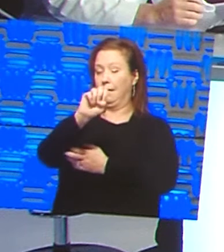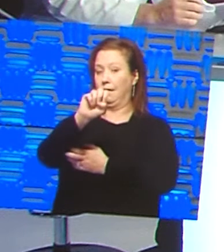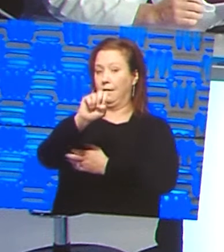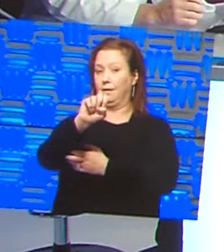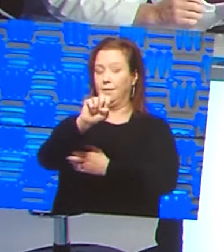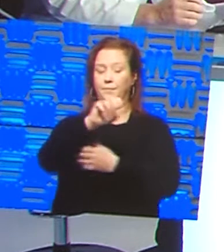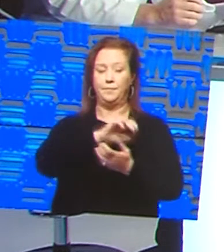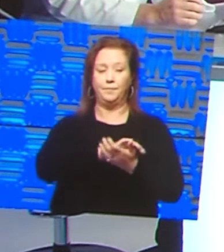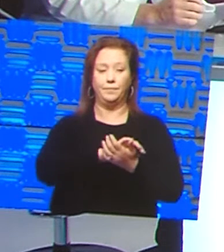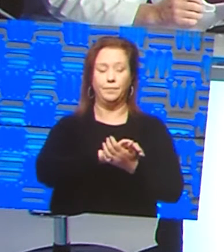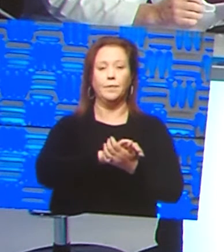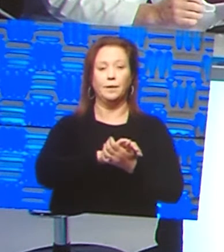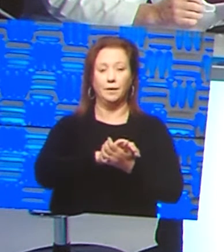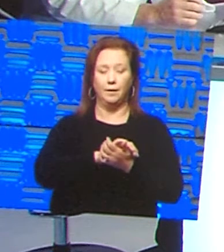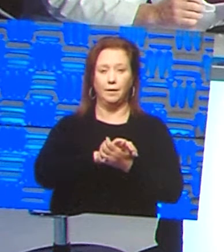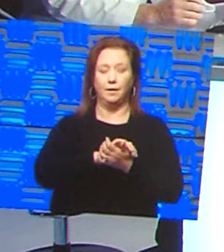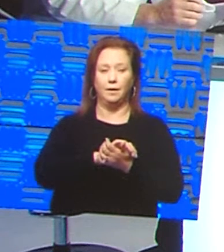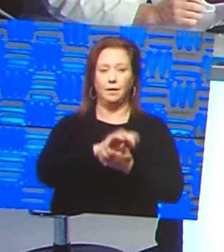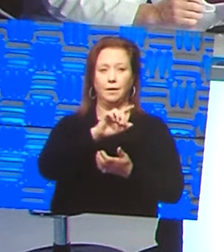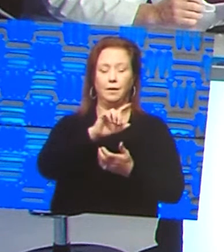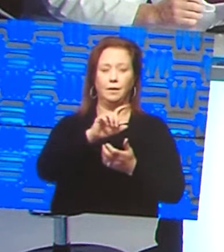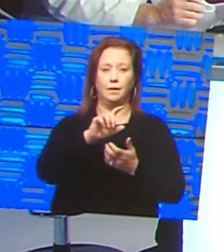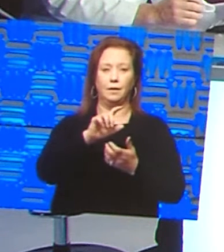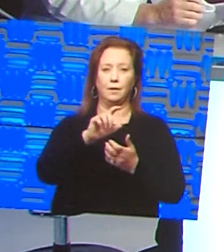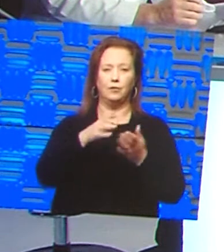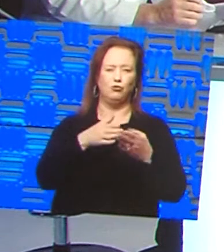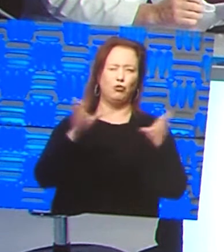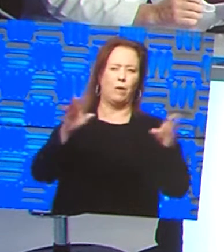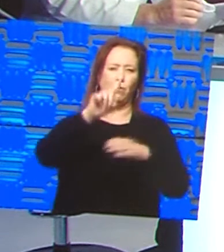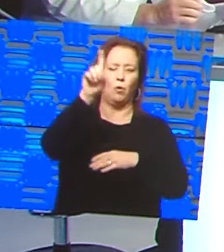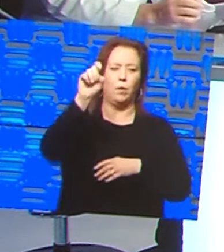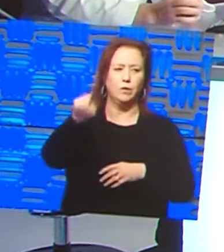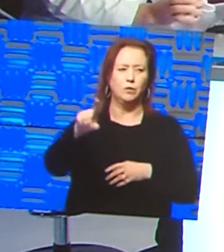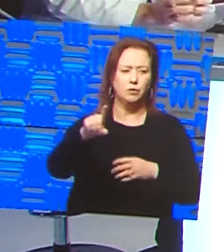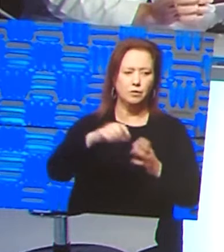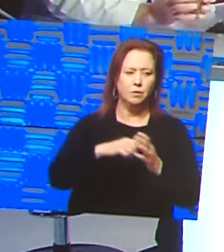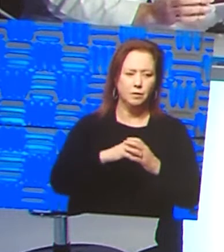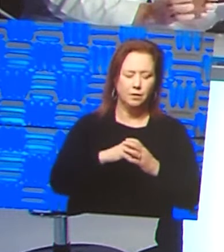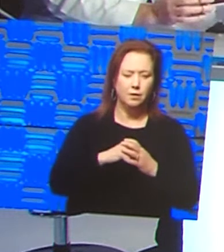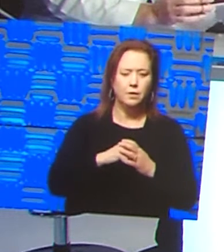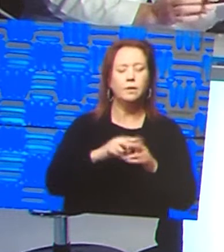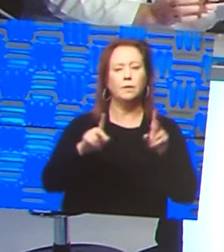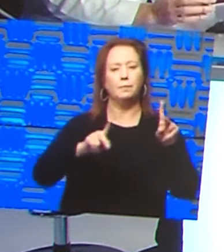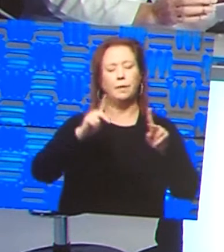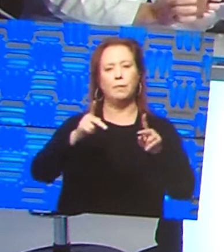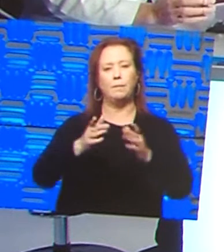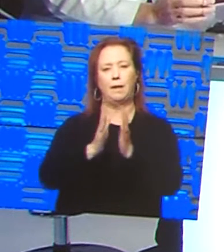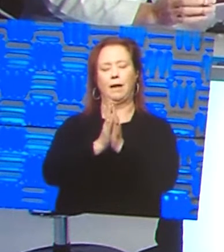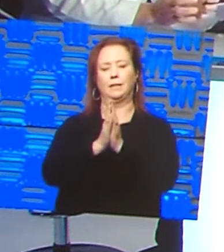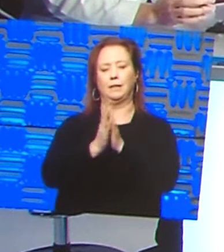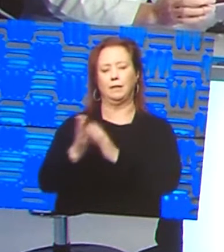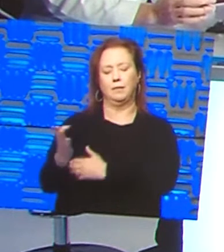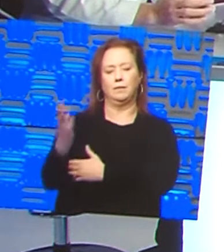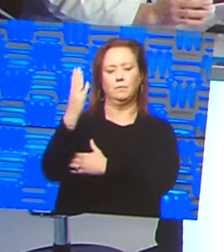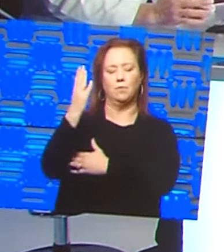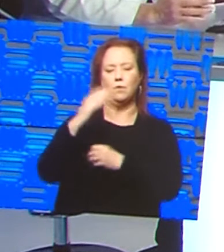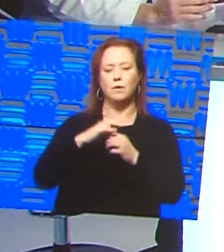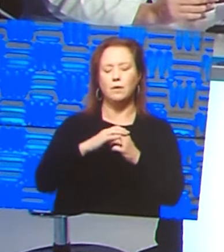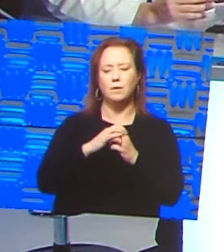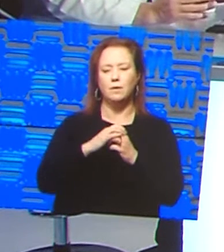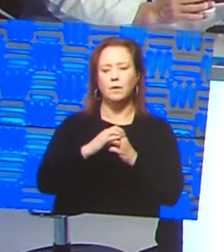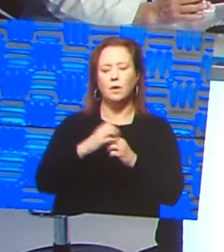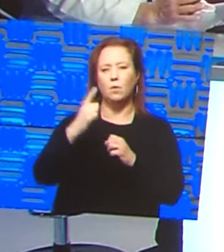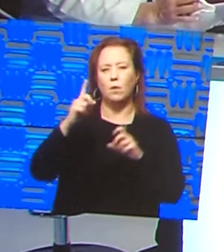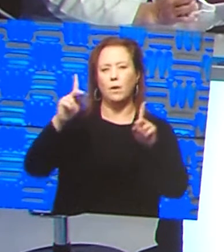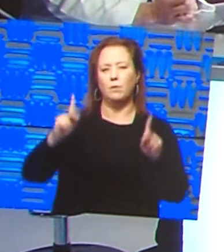there had been, you know, shortages and needing for preparation. So our team began meeting, you know, early March on preparing